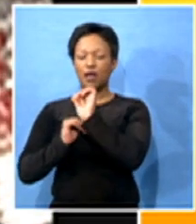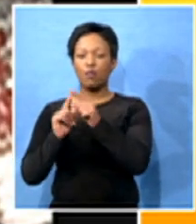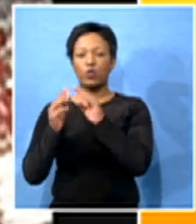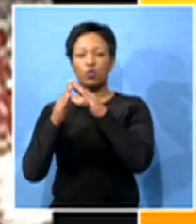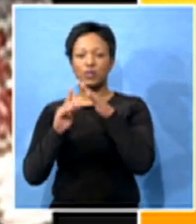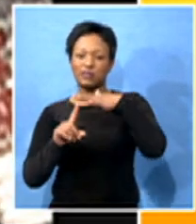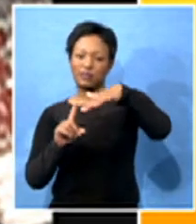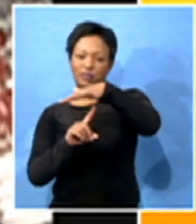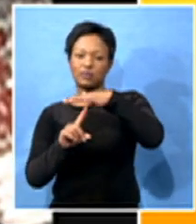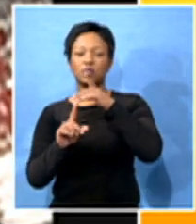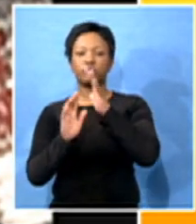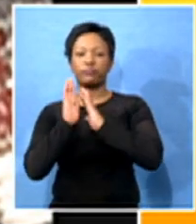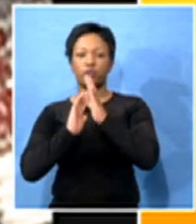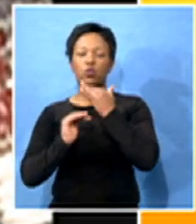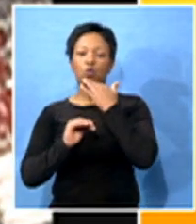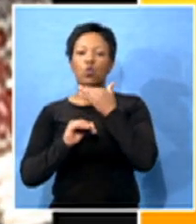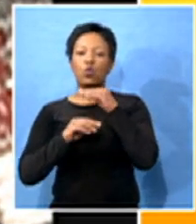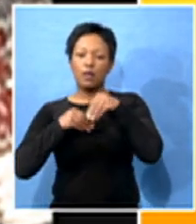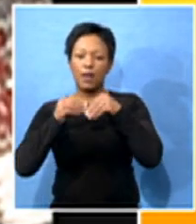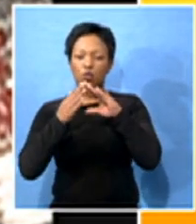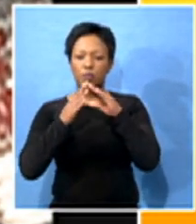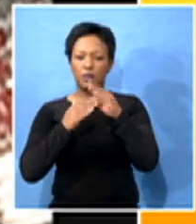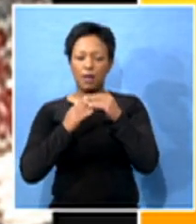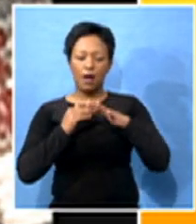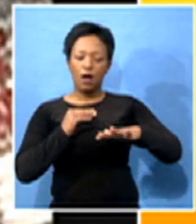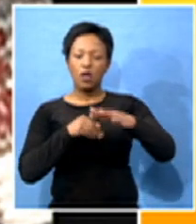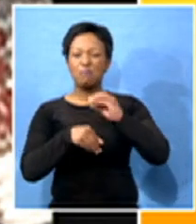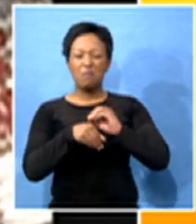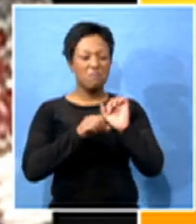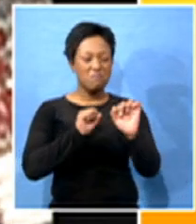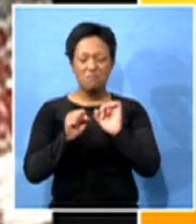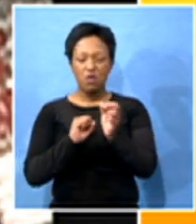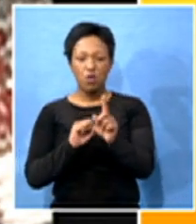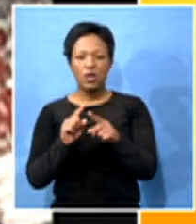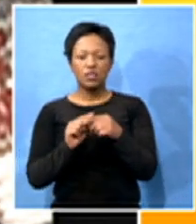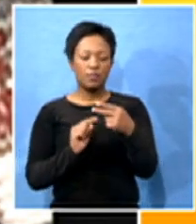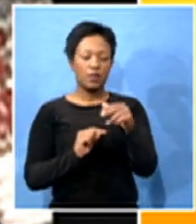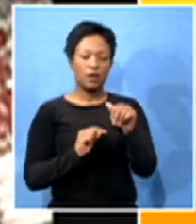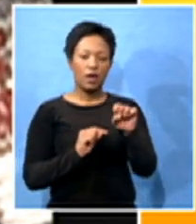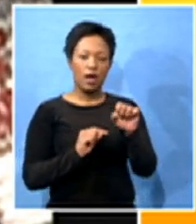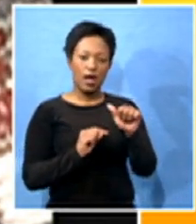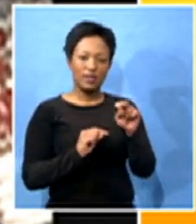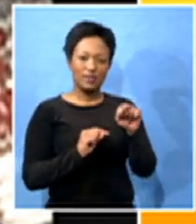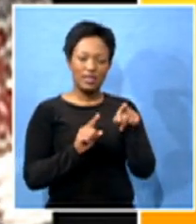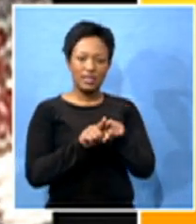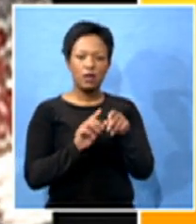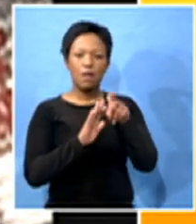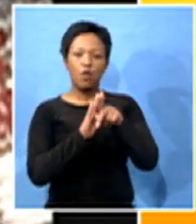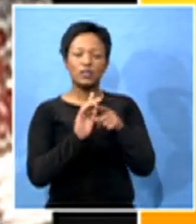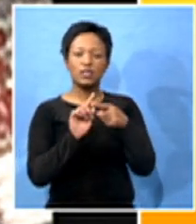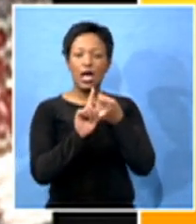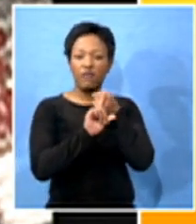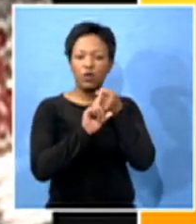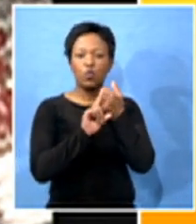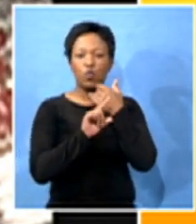community and talking to mining community members and the problems they're going through. Hassen Lorgat, of course, is a policy and advocacy